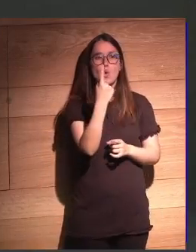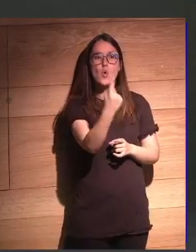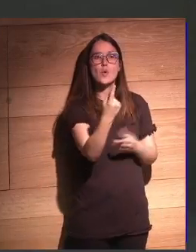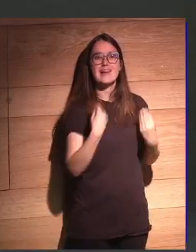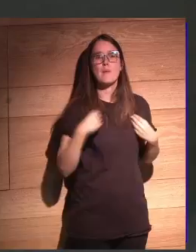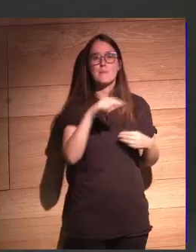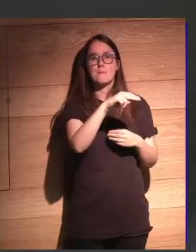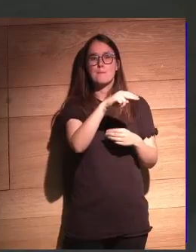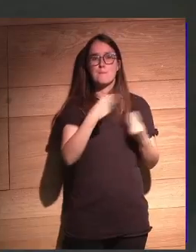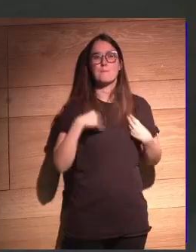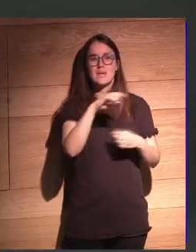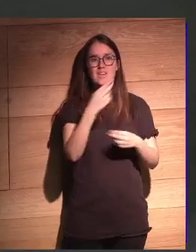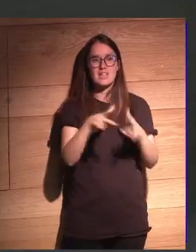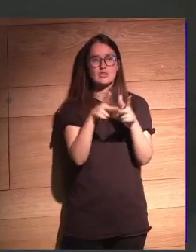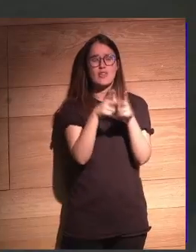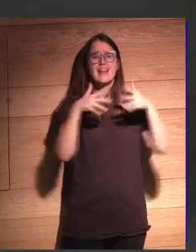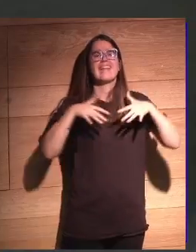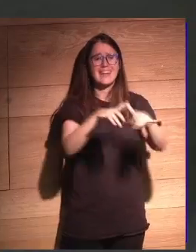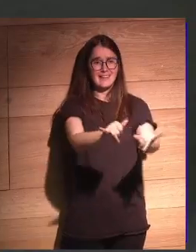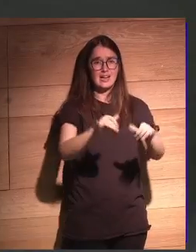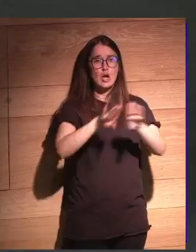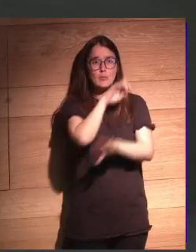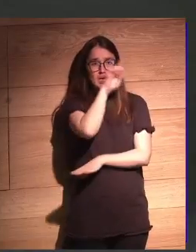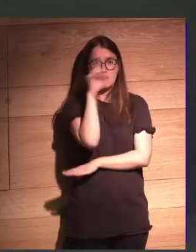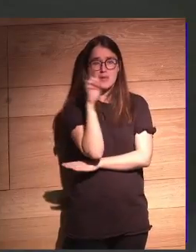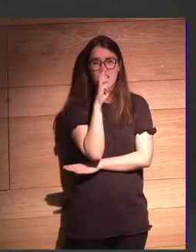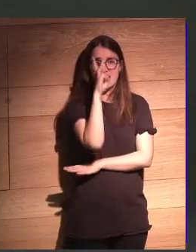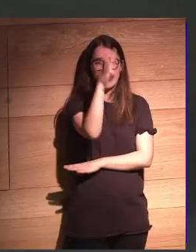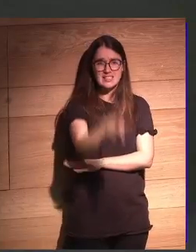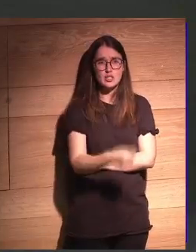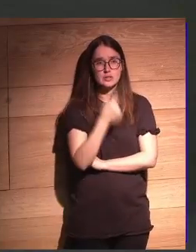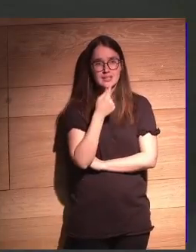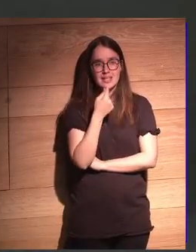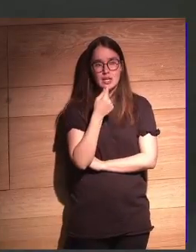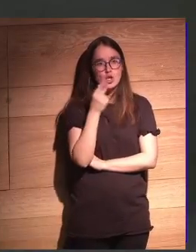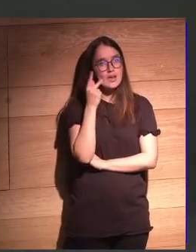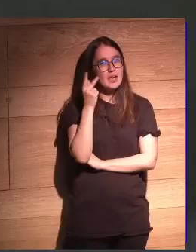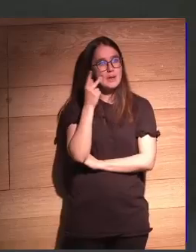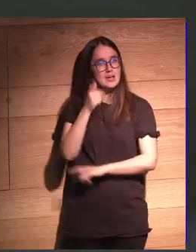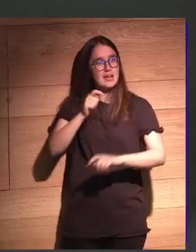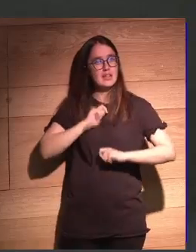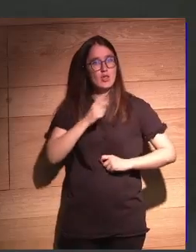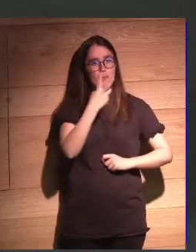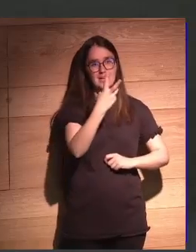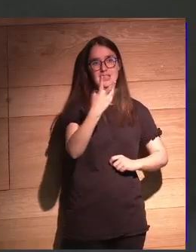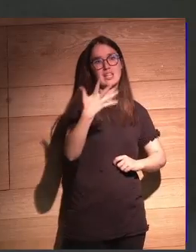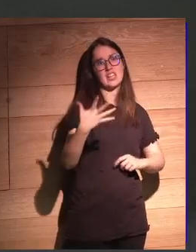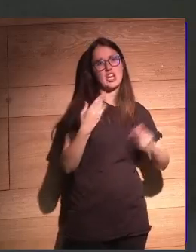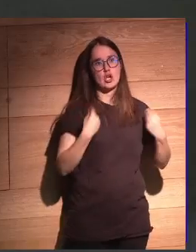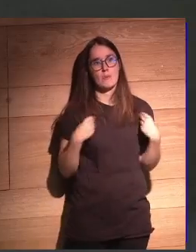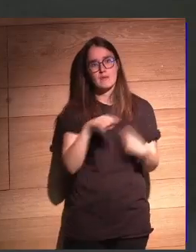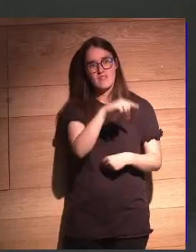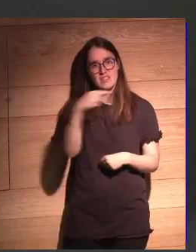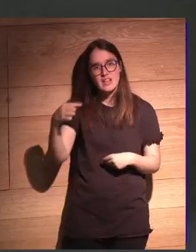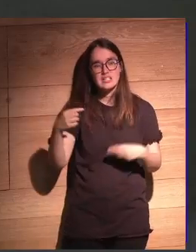recover, and we have launched them again, and they do not have any social or public housing